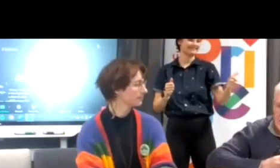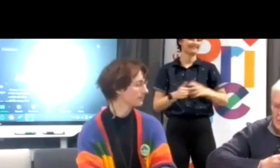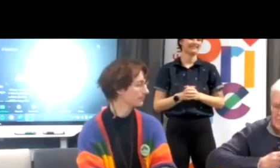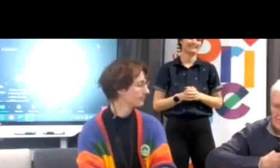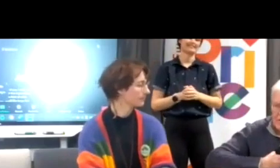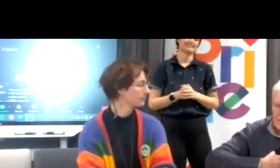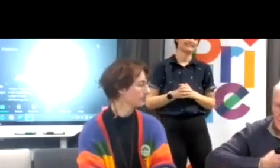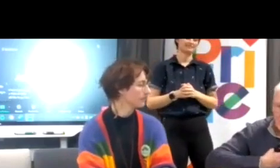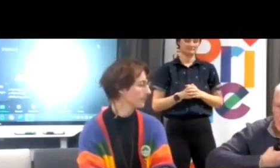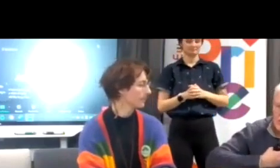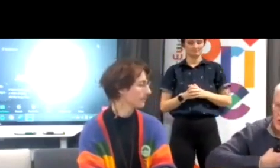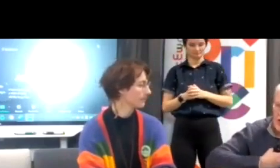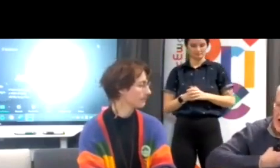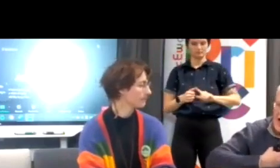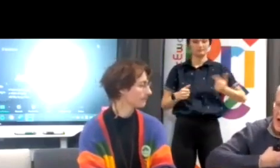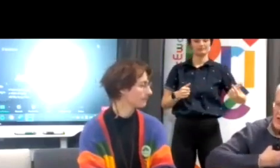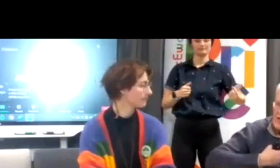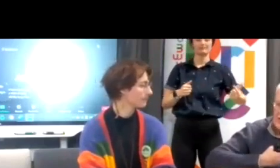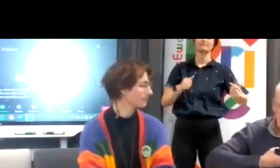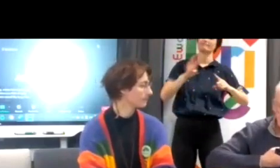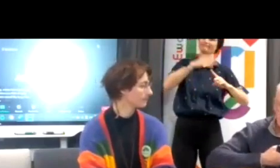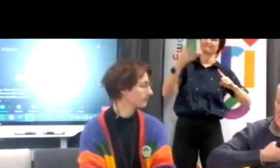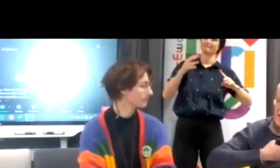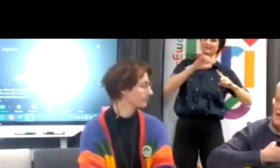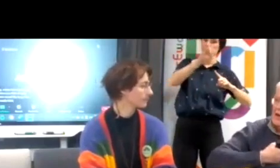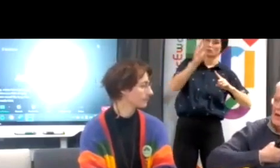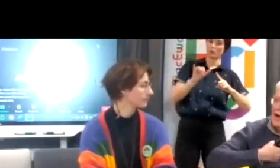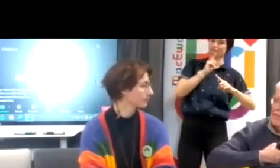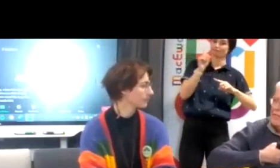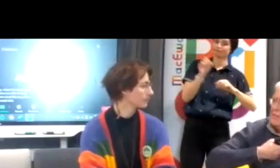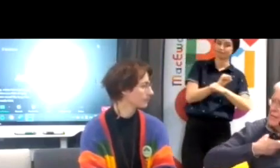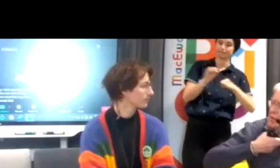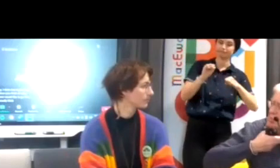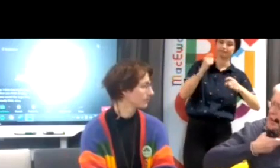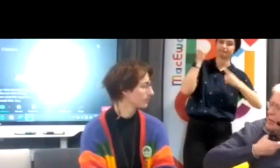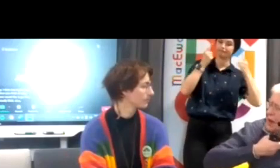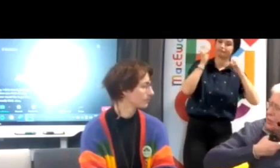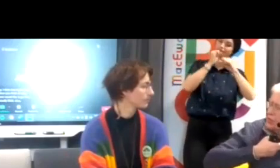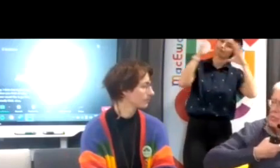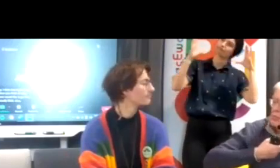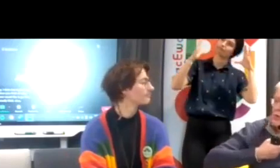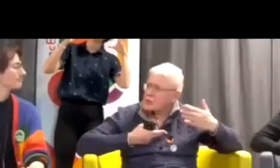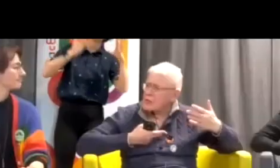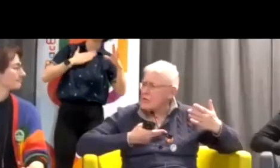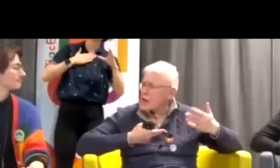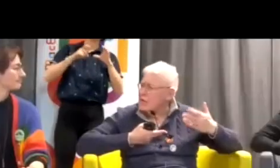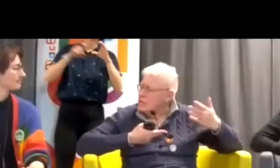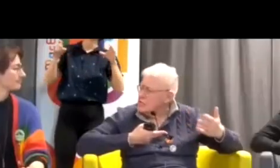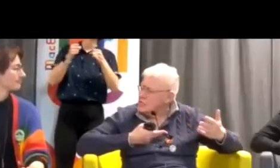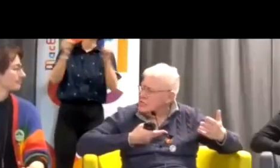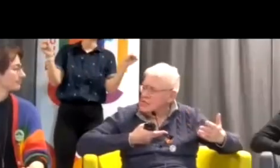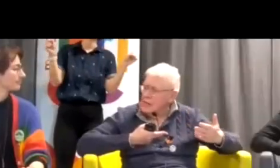When I think of queer joy, I actually think of my coming out, which was